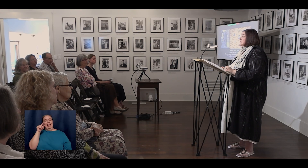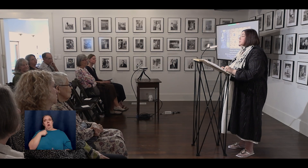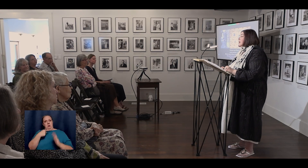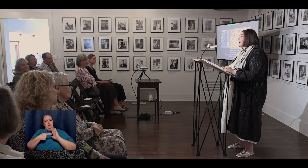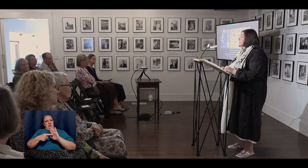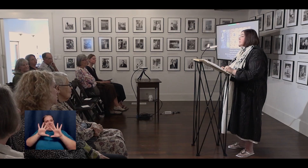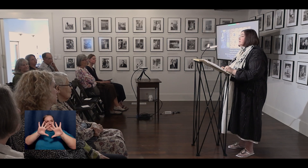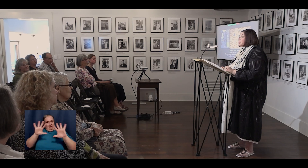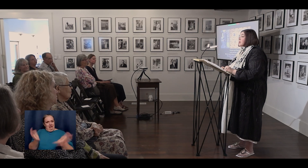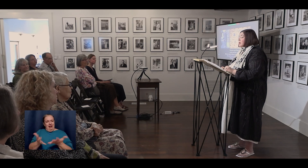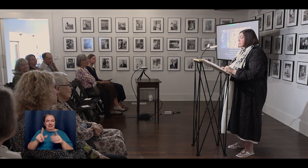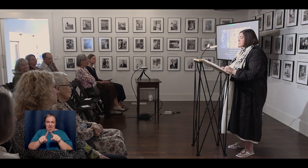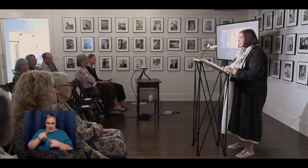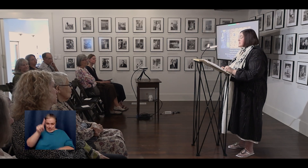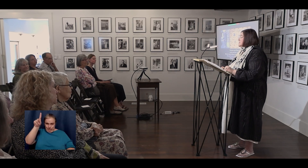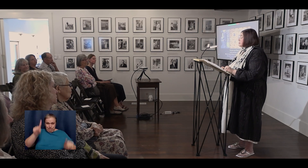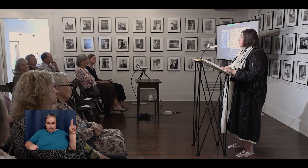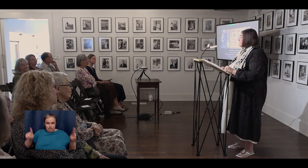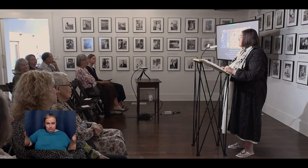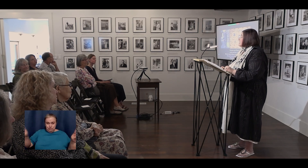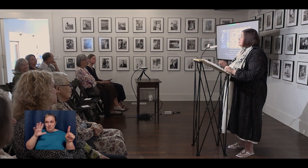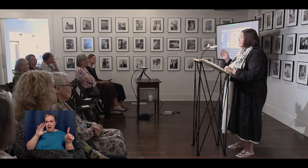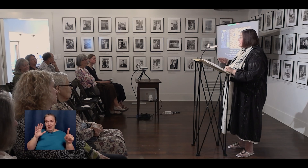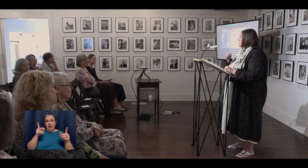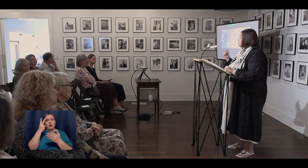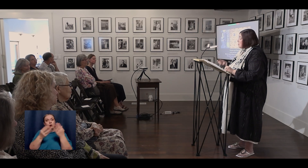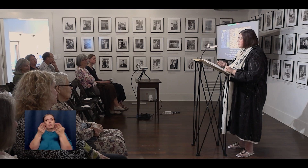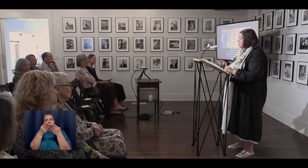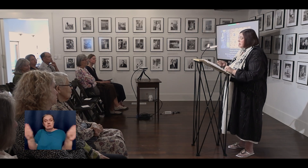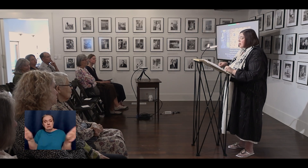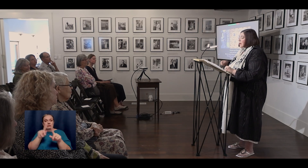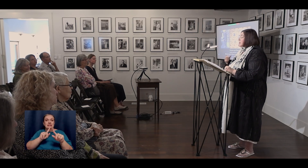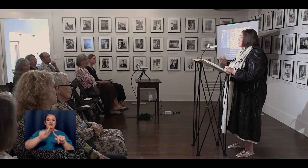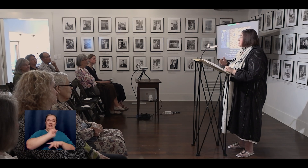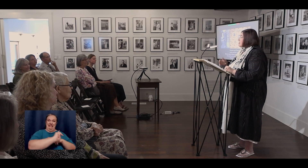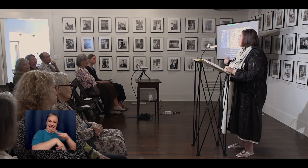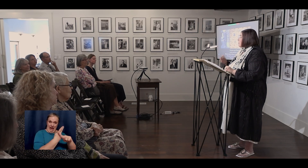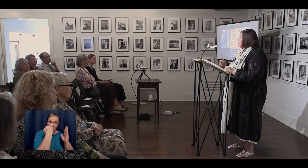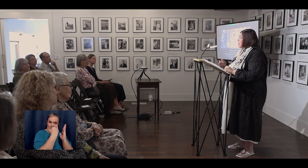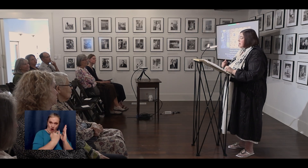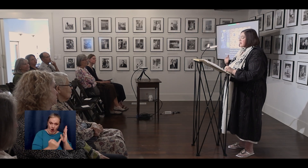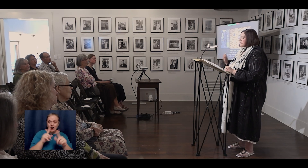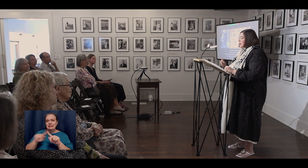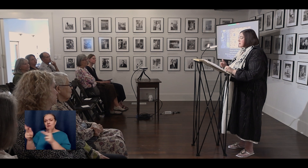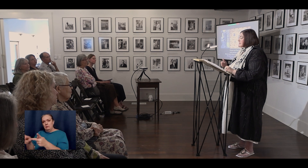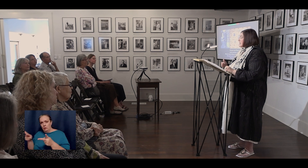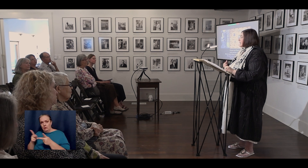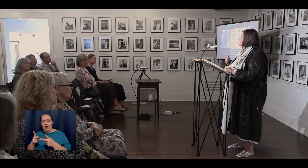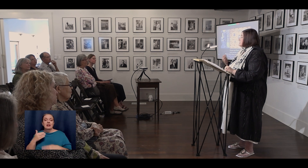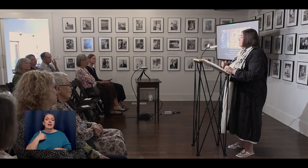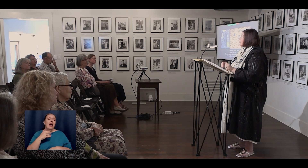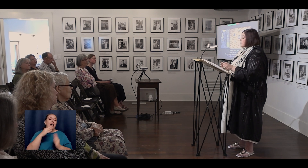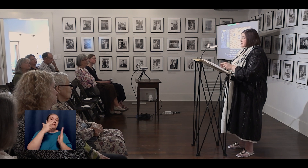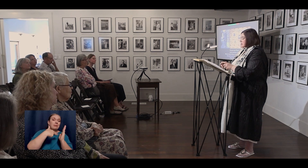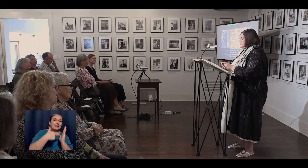places where visual art was made in this country. So painting and sculpture, but also folk art and photography